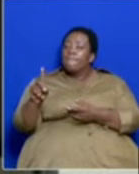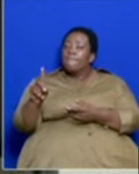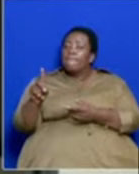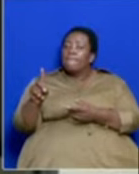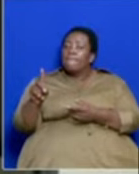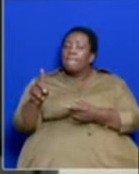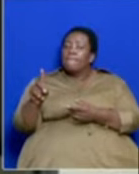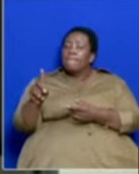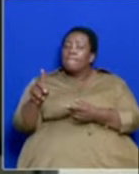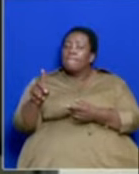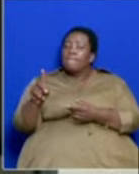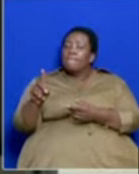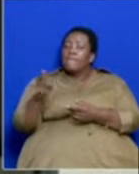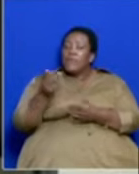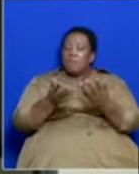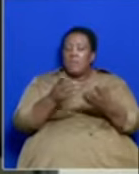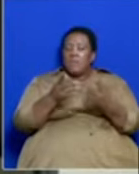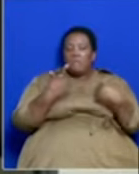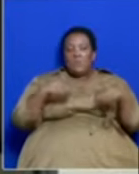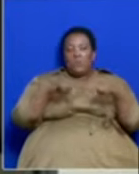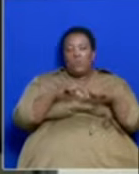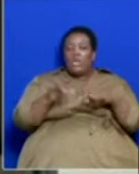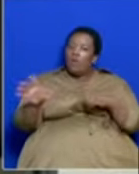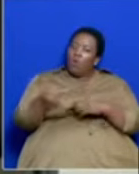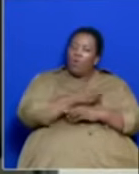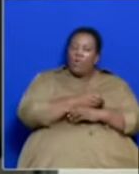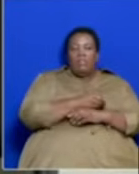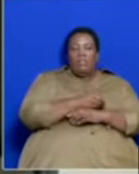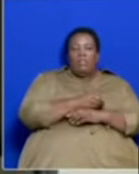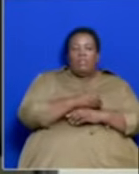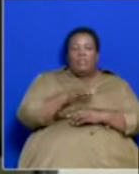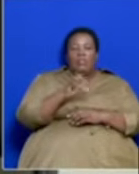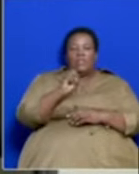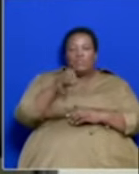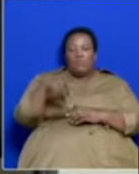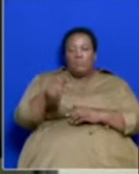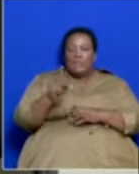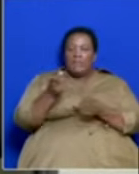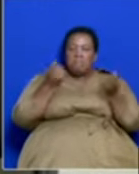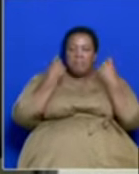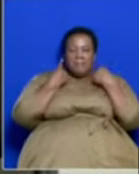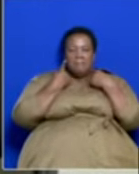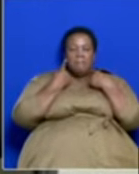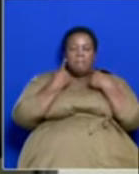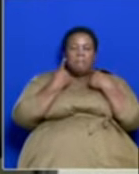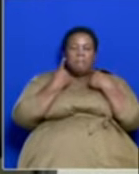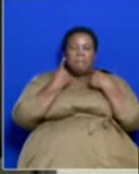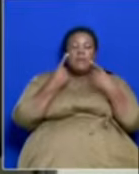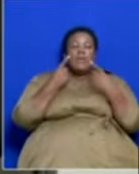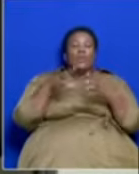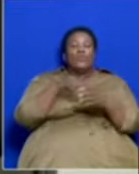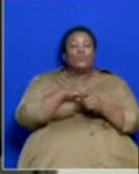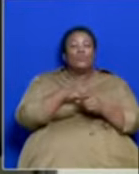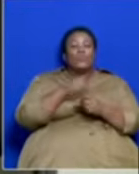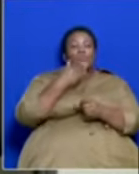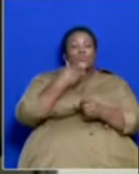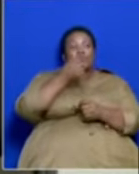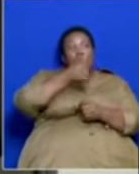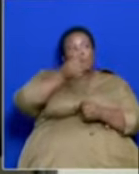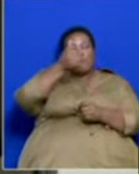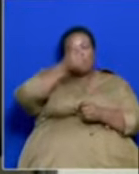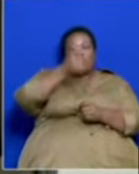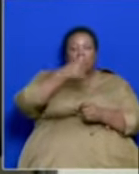that standard operating procedure, including our boss who must